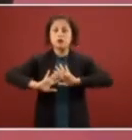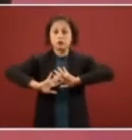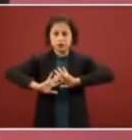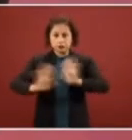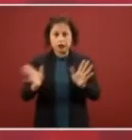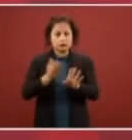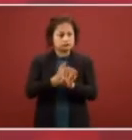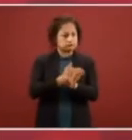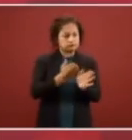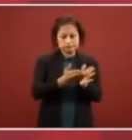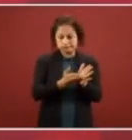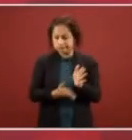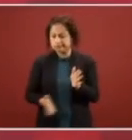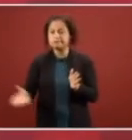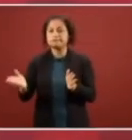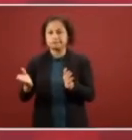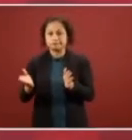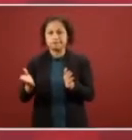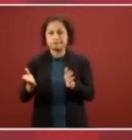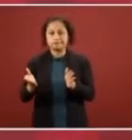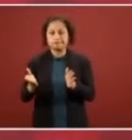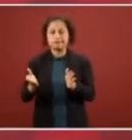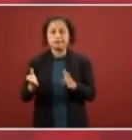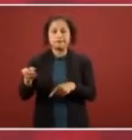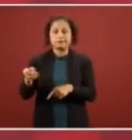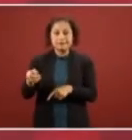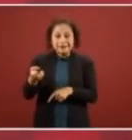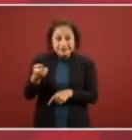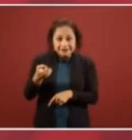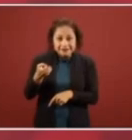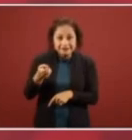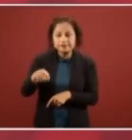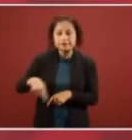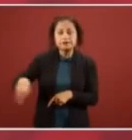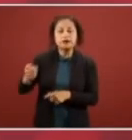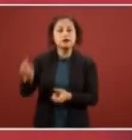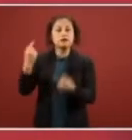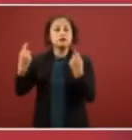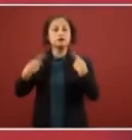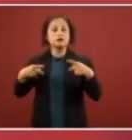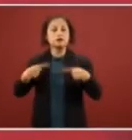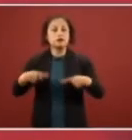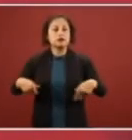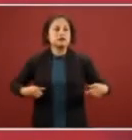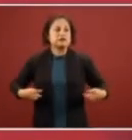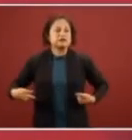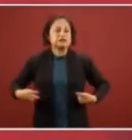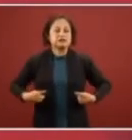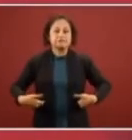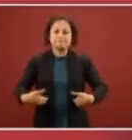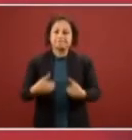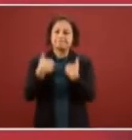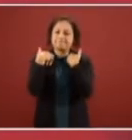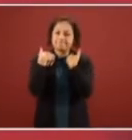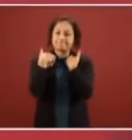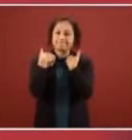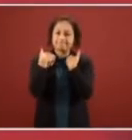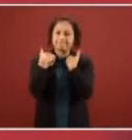Esto tiene muy molesto a los conservadores. Bothered the conservatives very much.